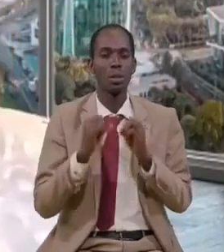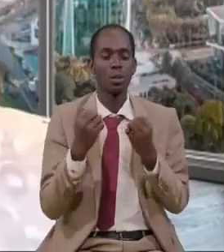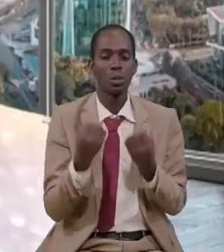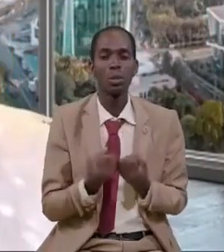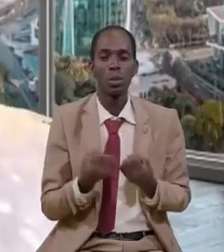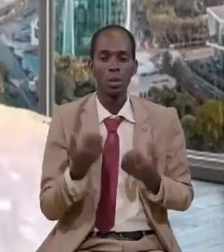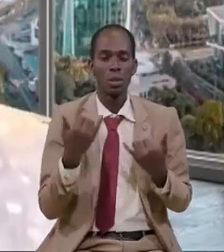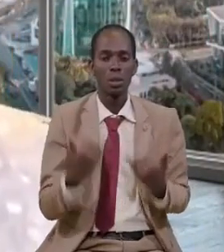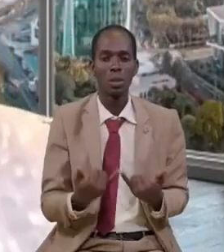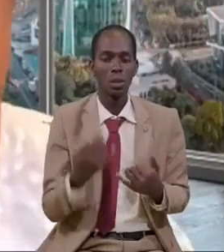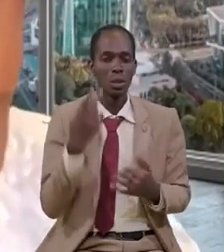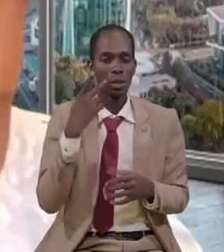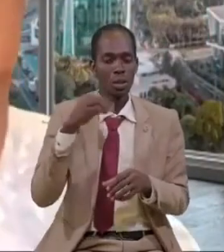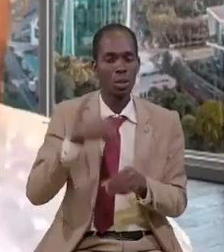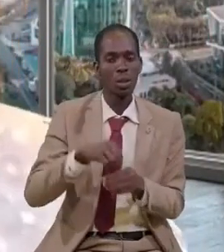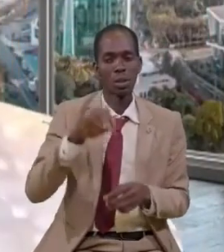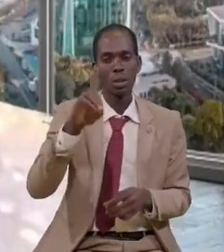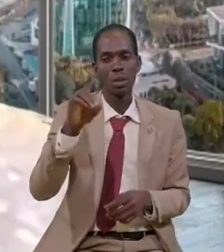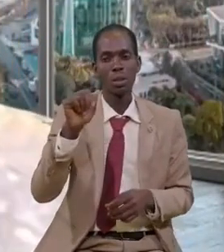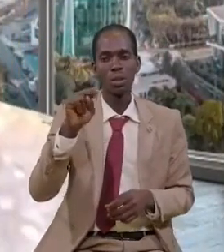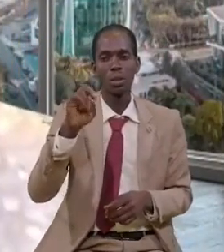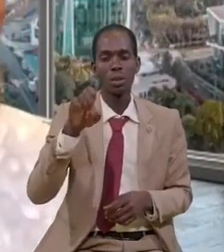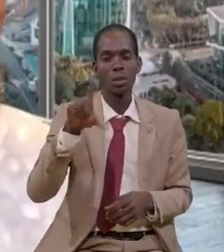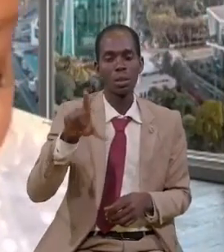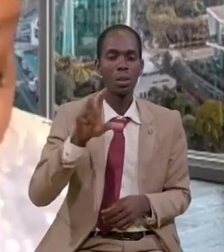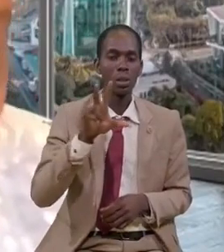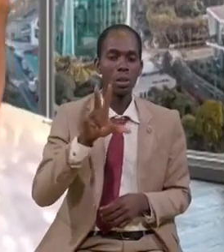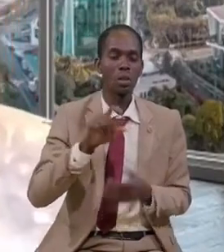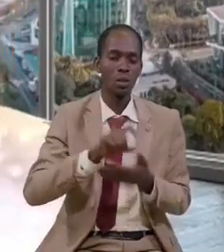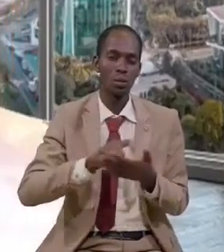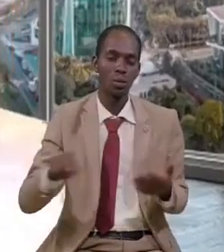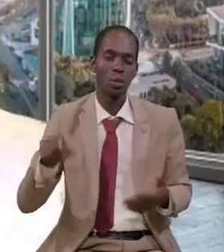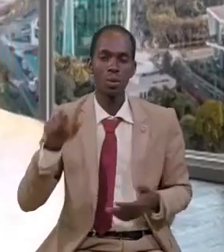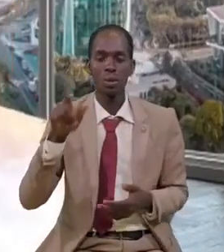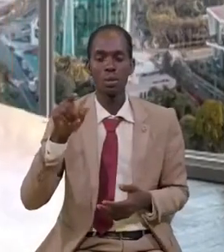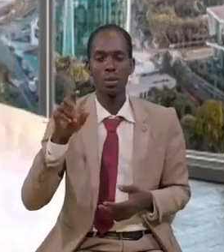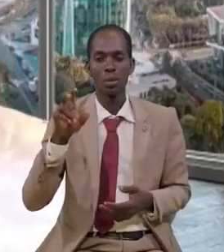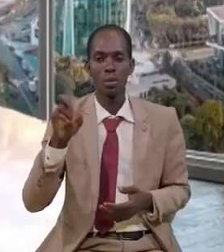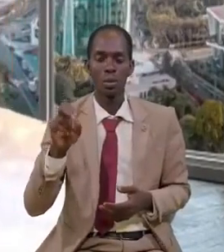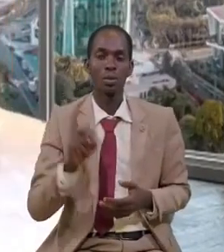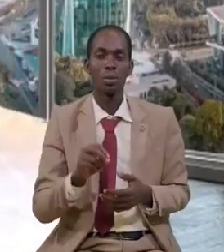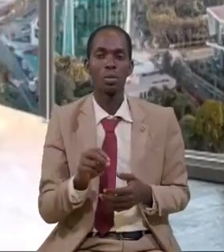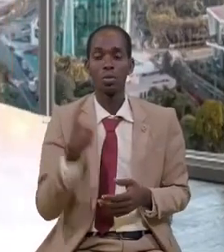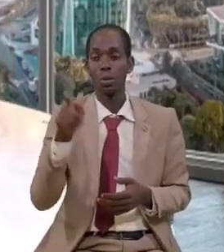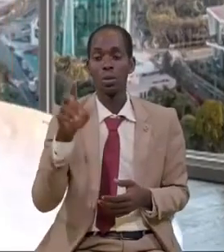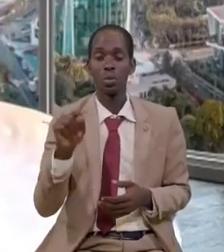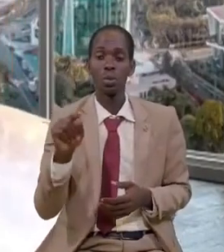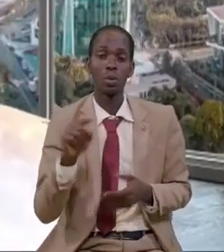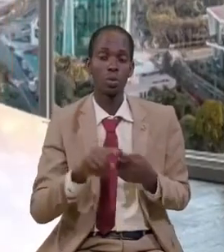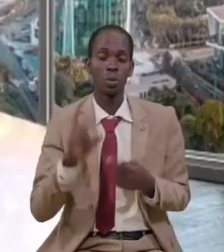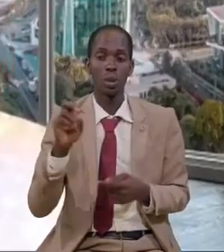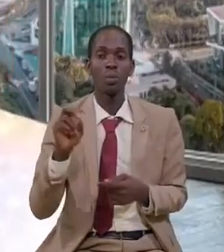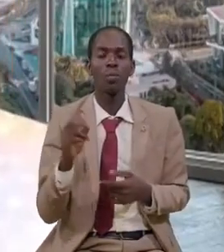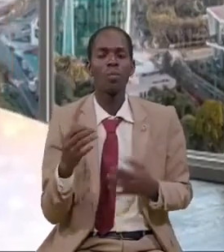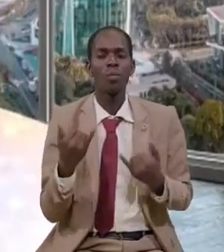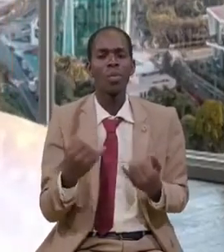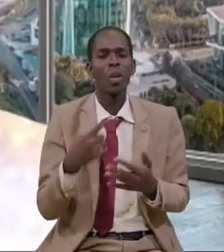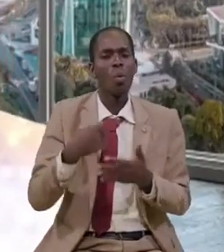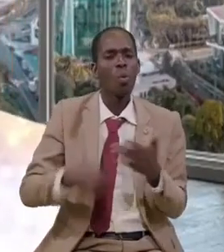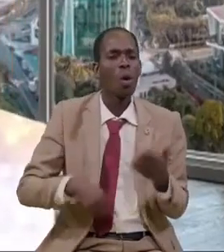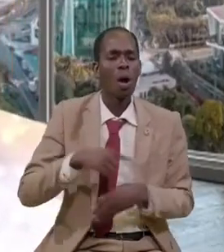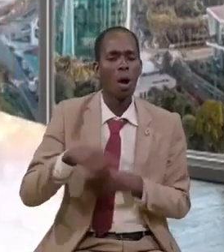Daniel, chapter 3, verse 20 to 30. What about Joseph? What about Joseph? By taking a stand